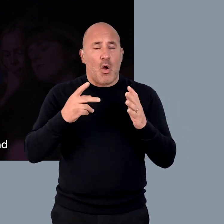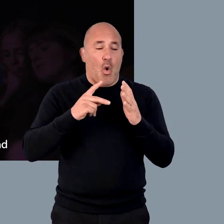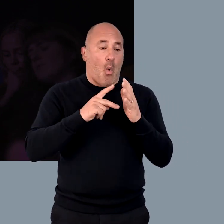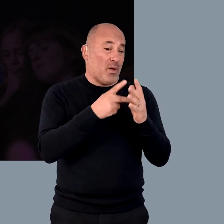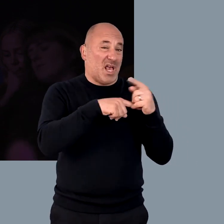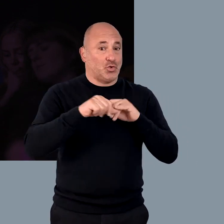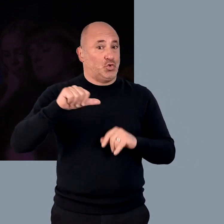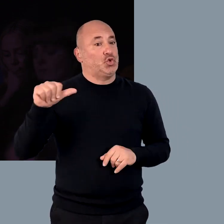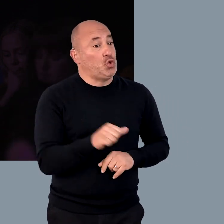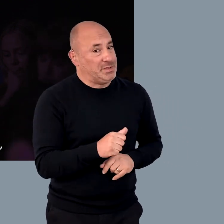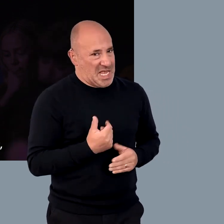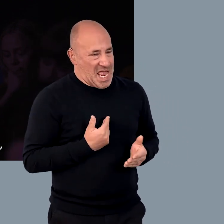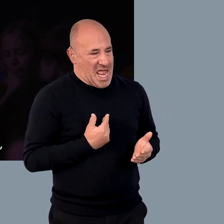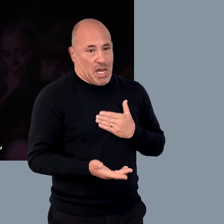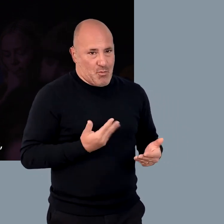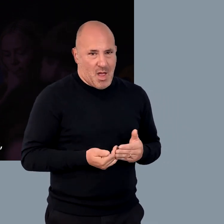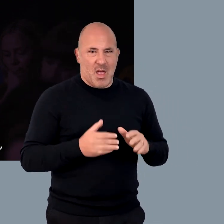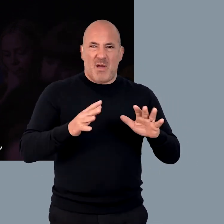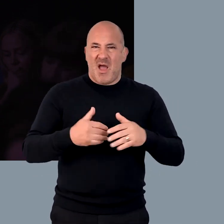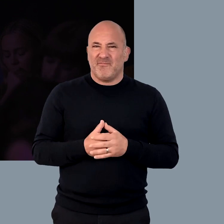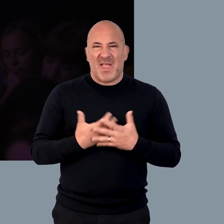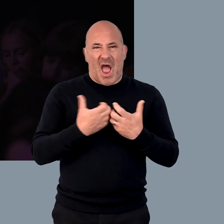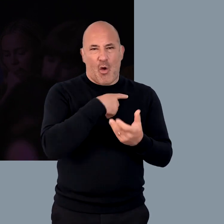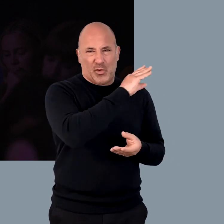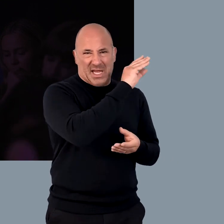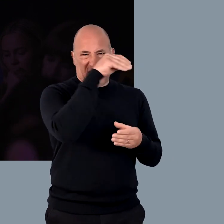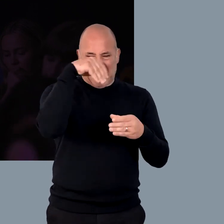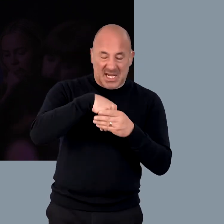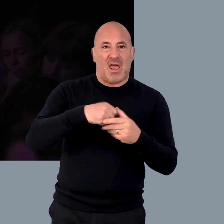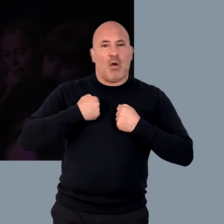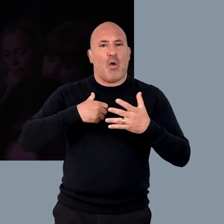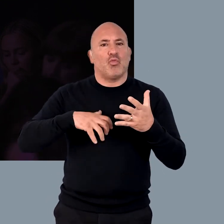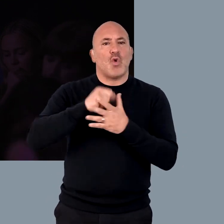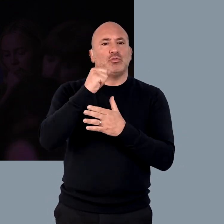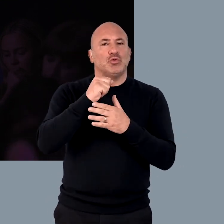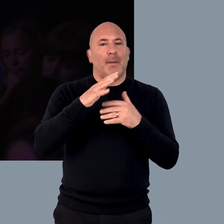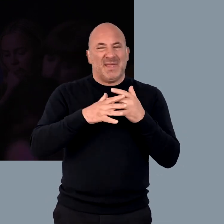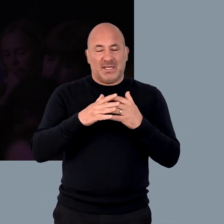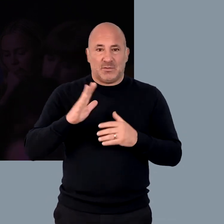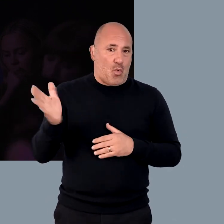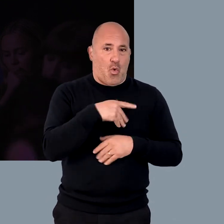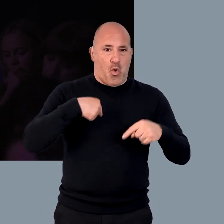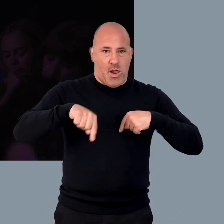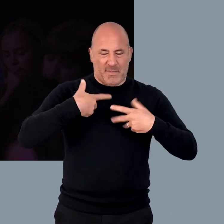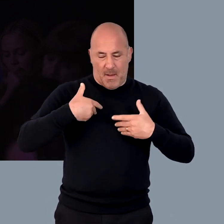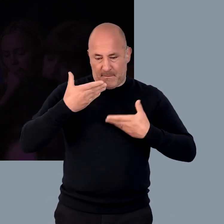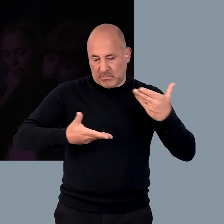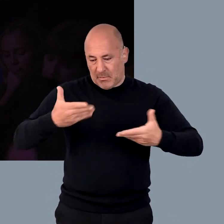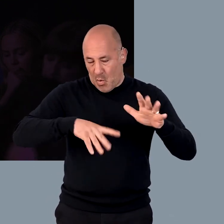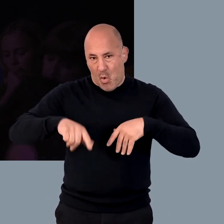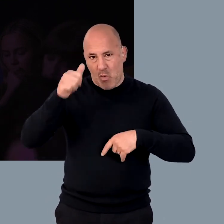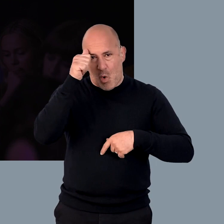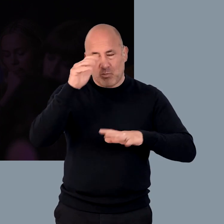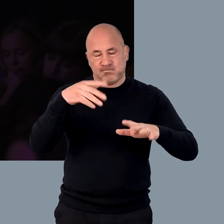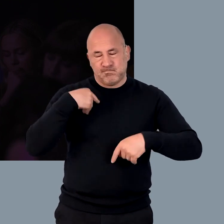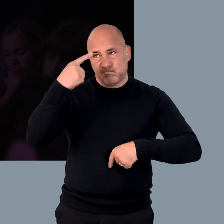focused and having an awareness of the environment, which obviously organizations should do anyway, but how do you build it into an organization's